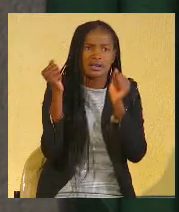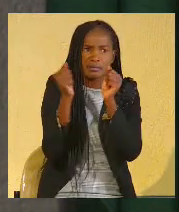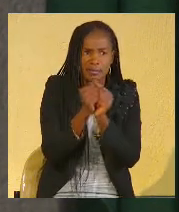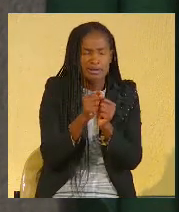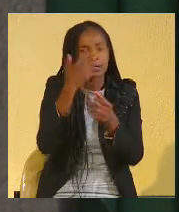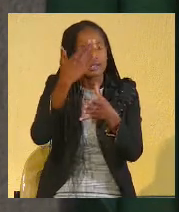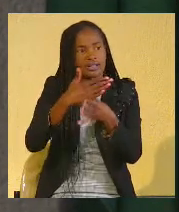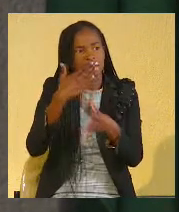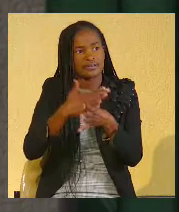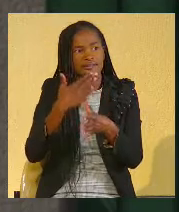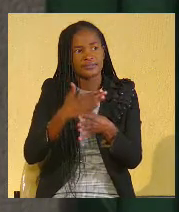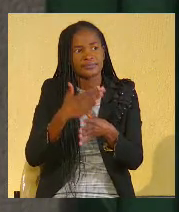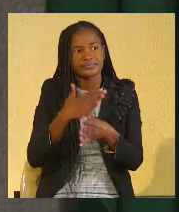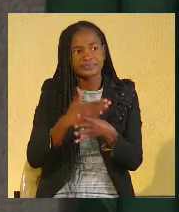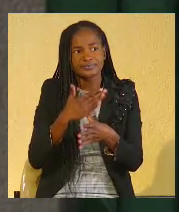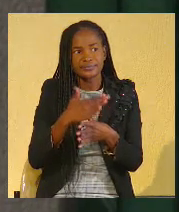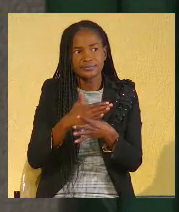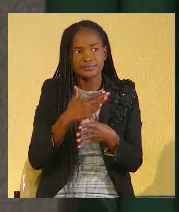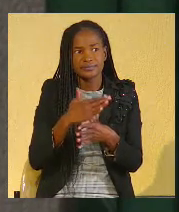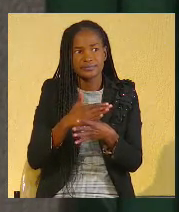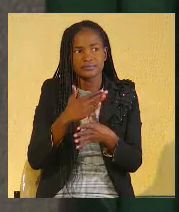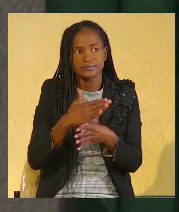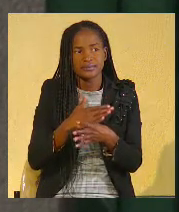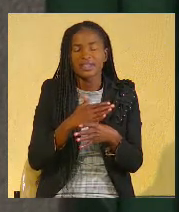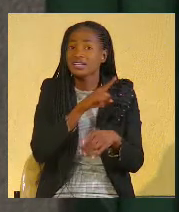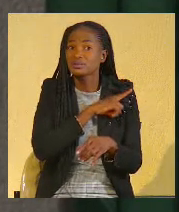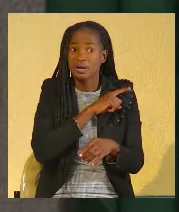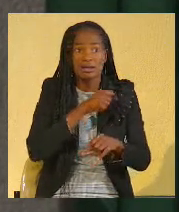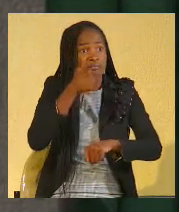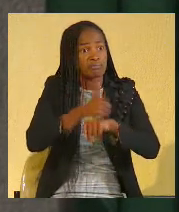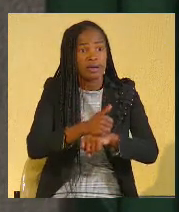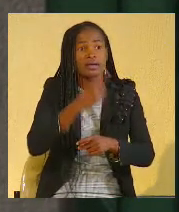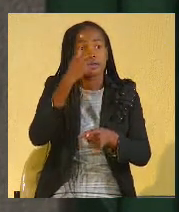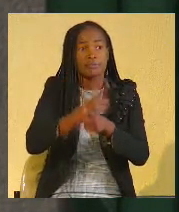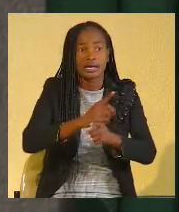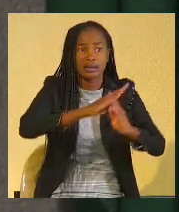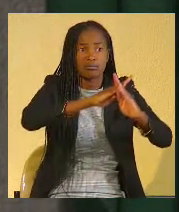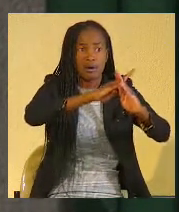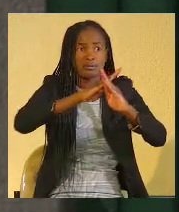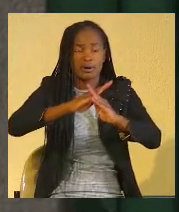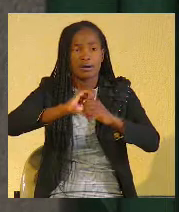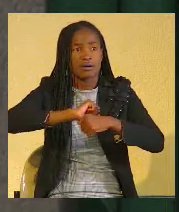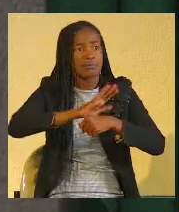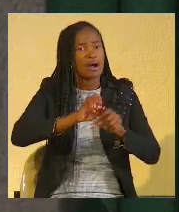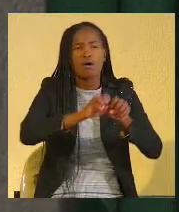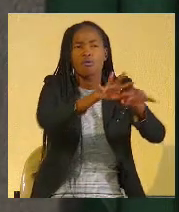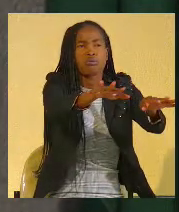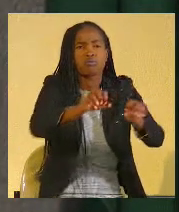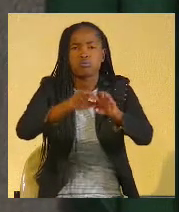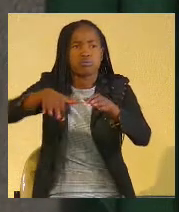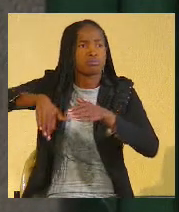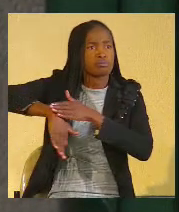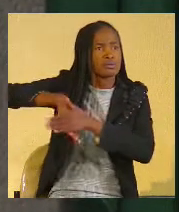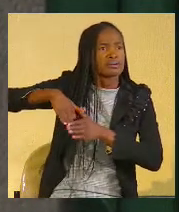the stage that we have been in a position to contain the further spread of the disease. And